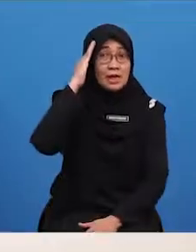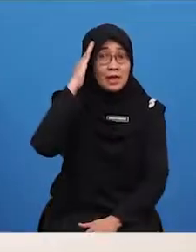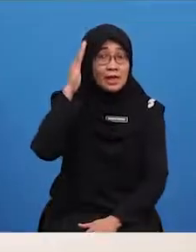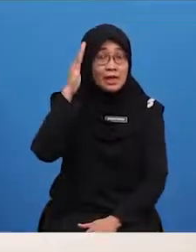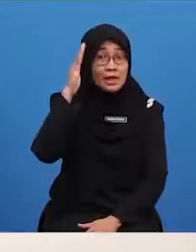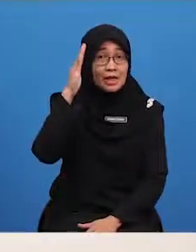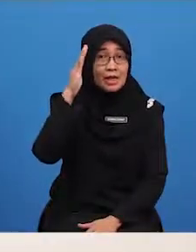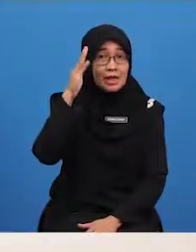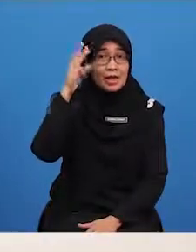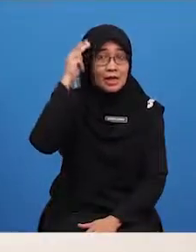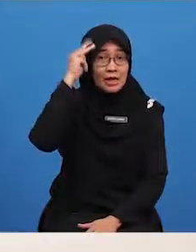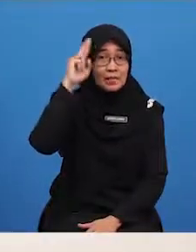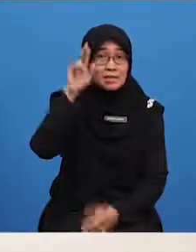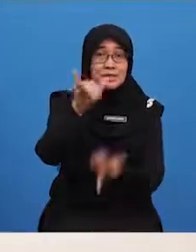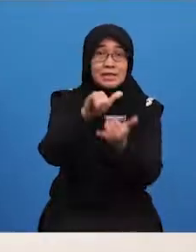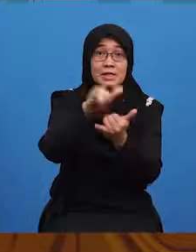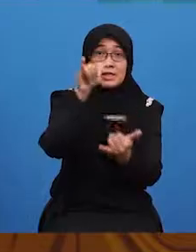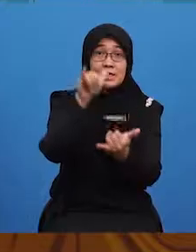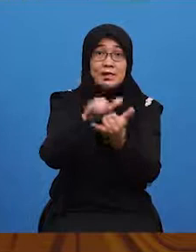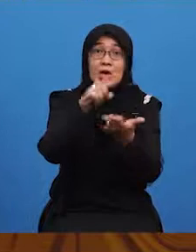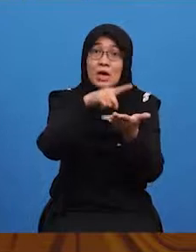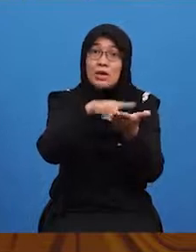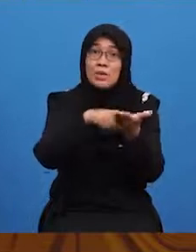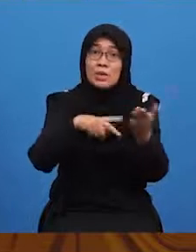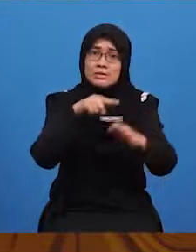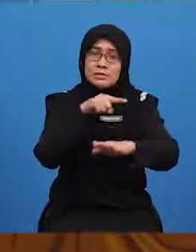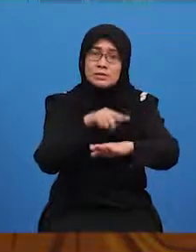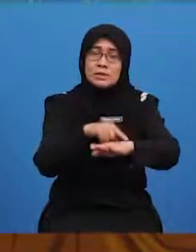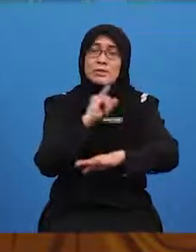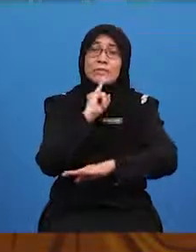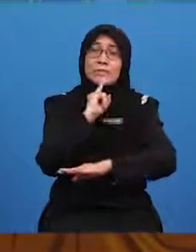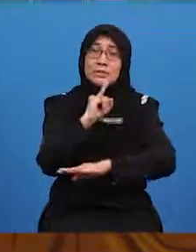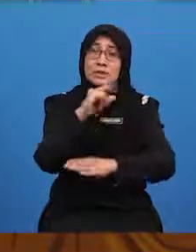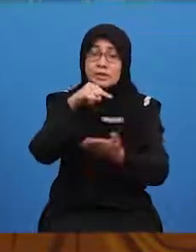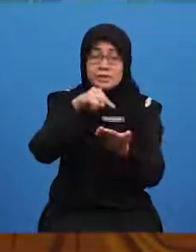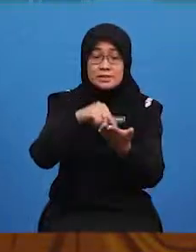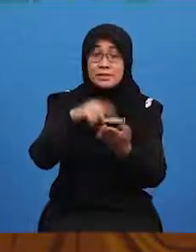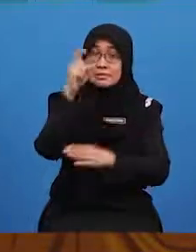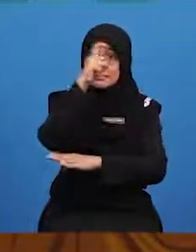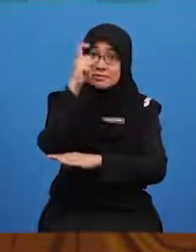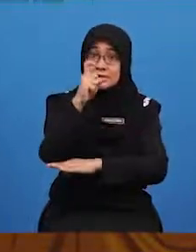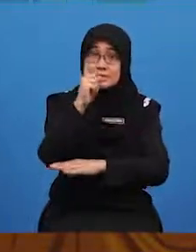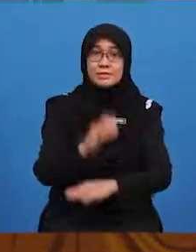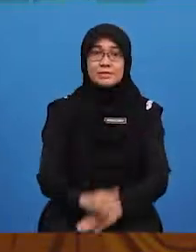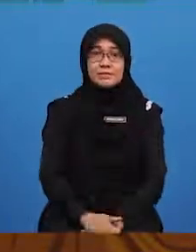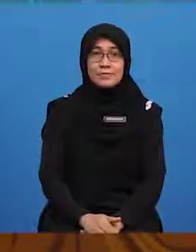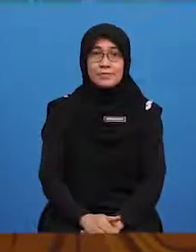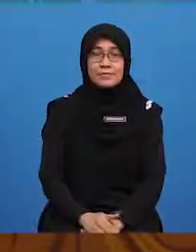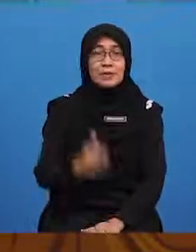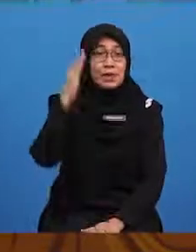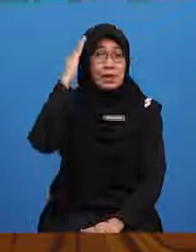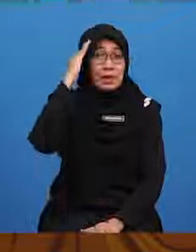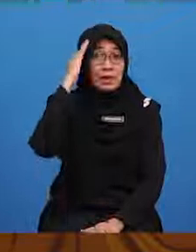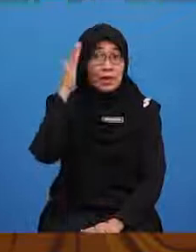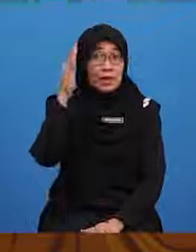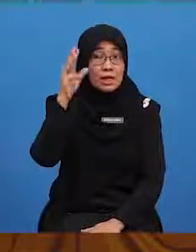right, here's the question. Hello, Mr. Hippo. What time is it? I'm